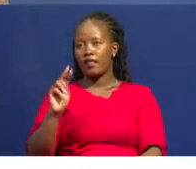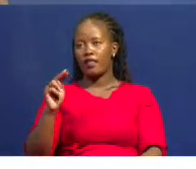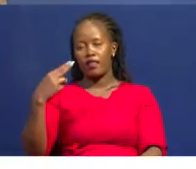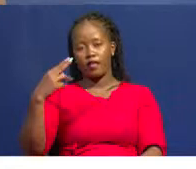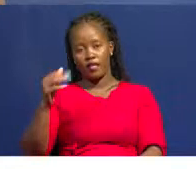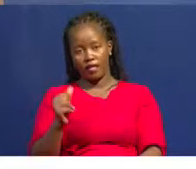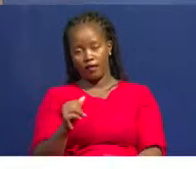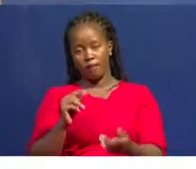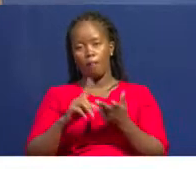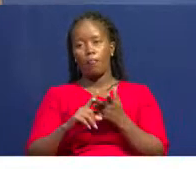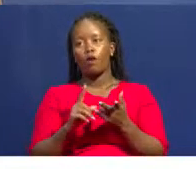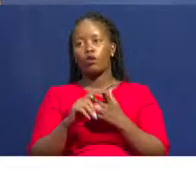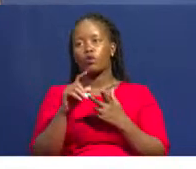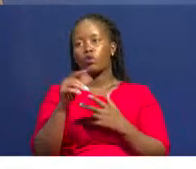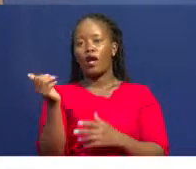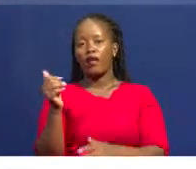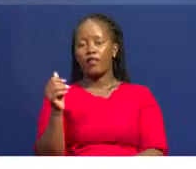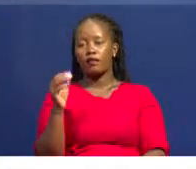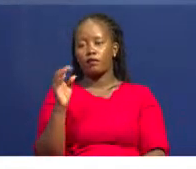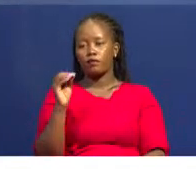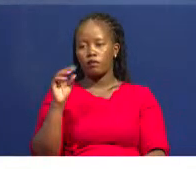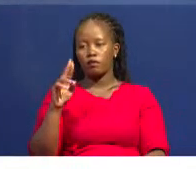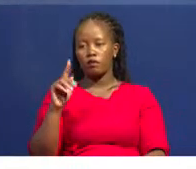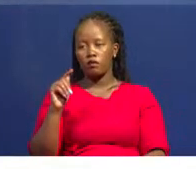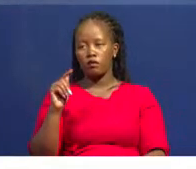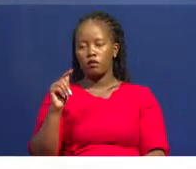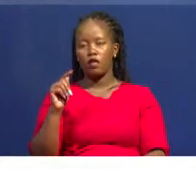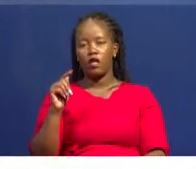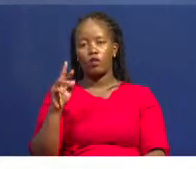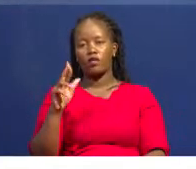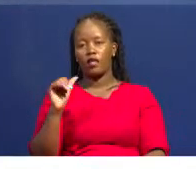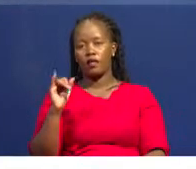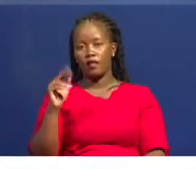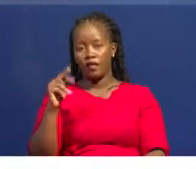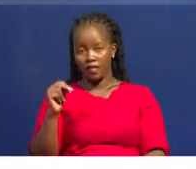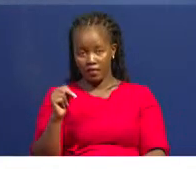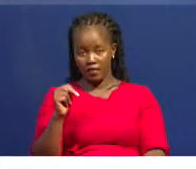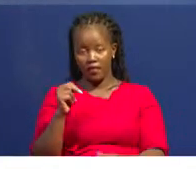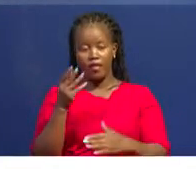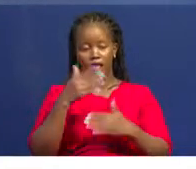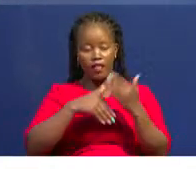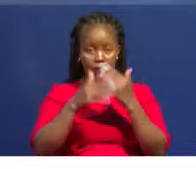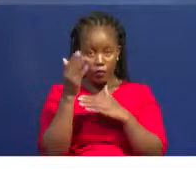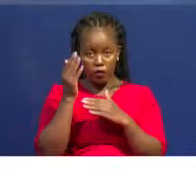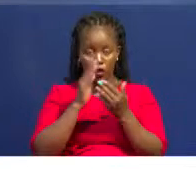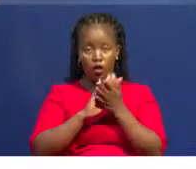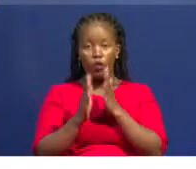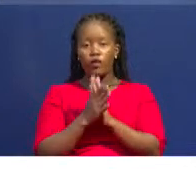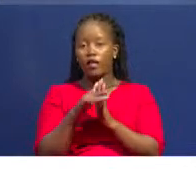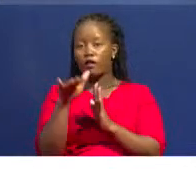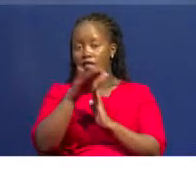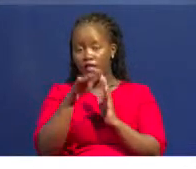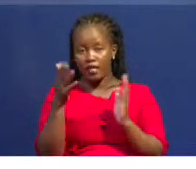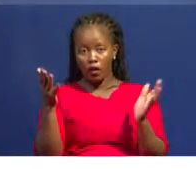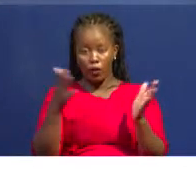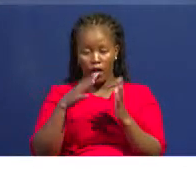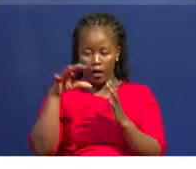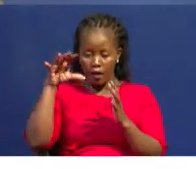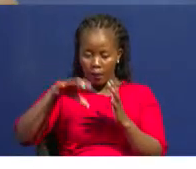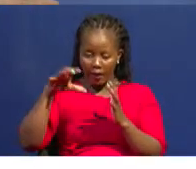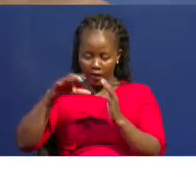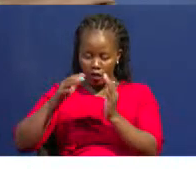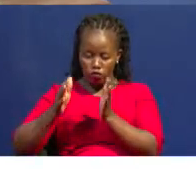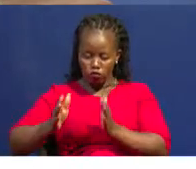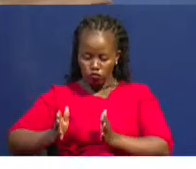Outer Ring Road, they design Outer Ring without a stage, one stage for the matatu. They go